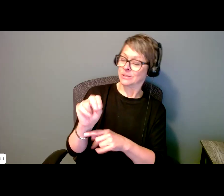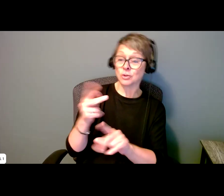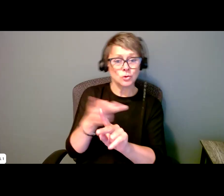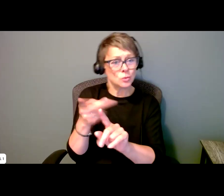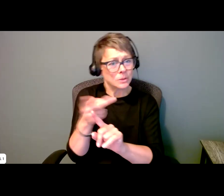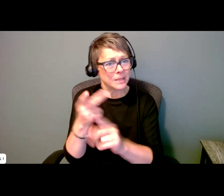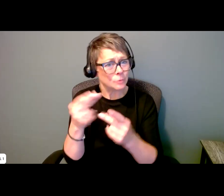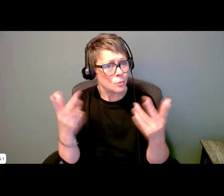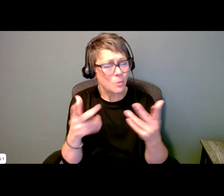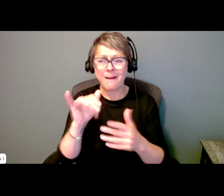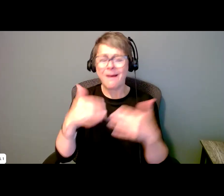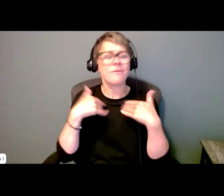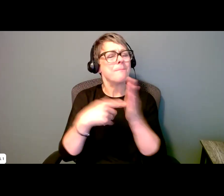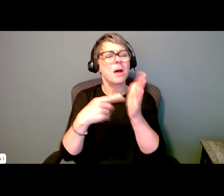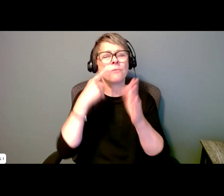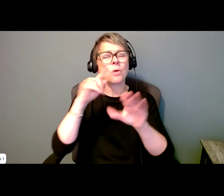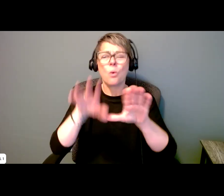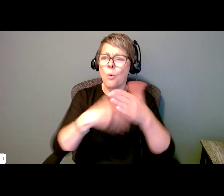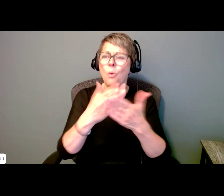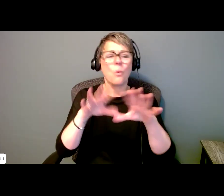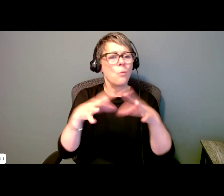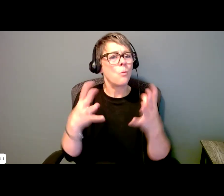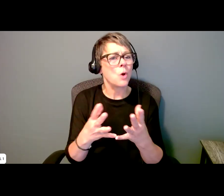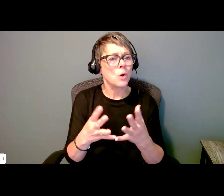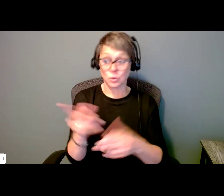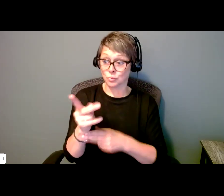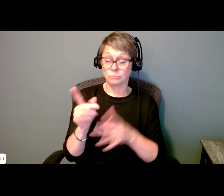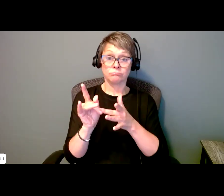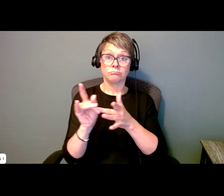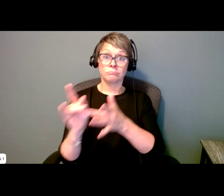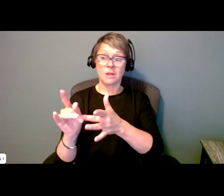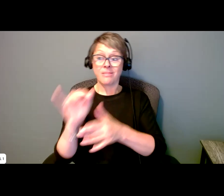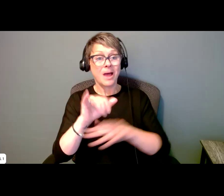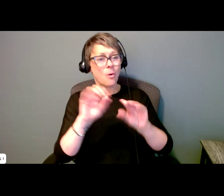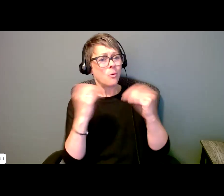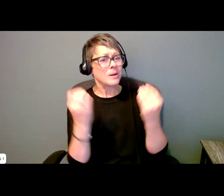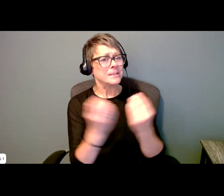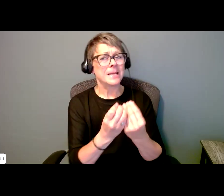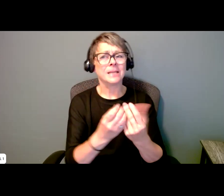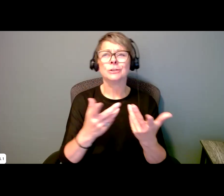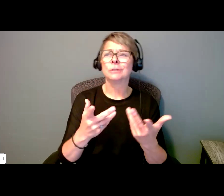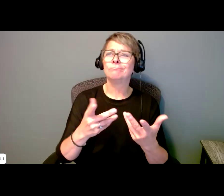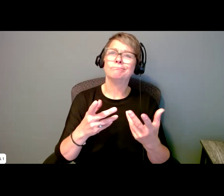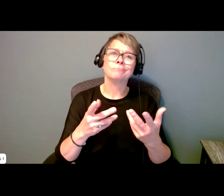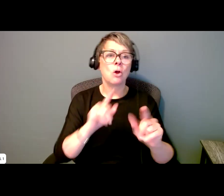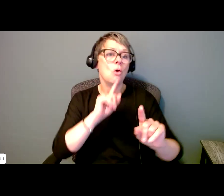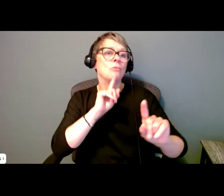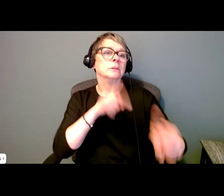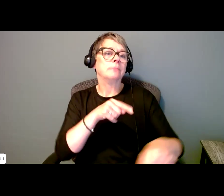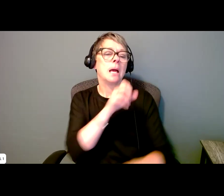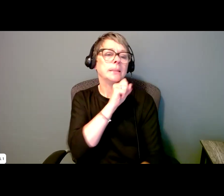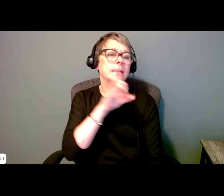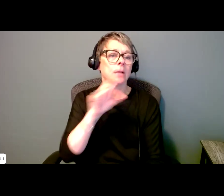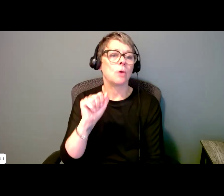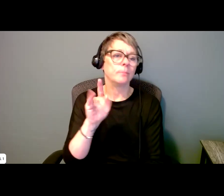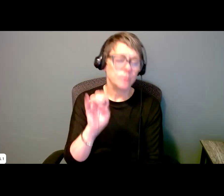a model for the world. Under their leadership, the organization doesn't just respond to elder abuse,